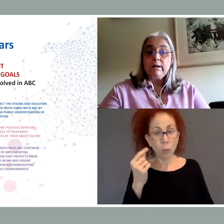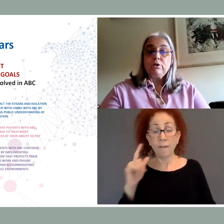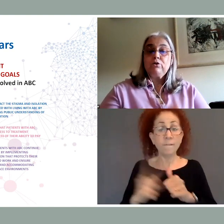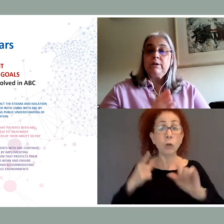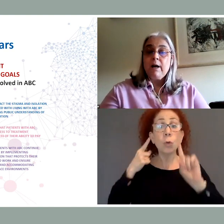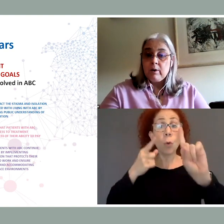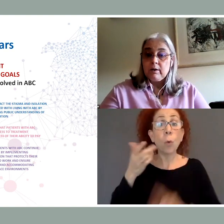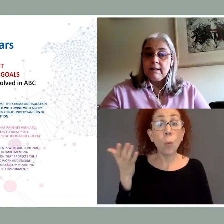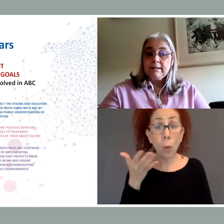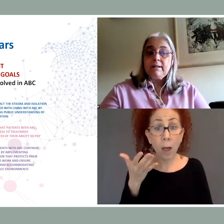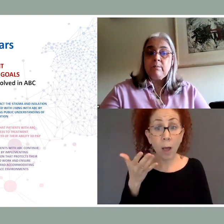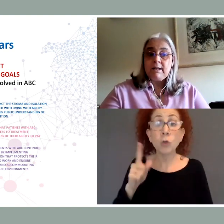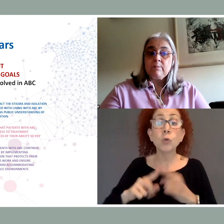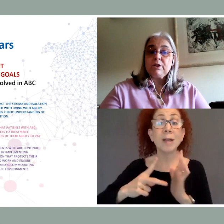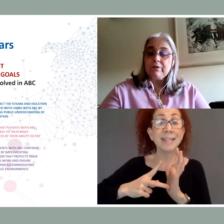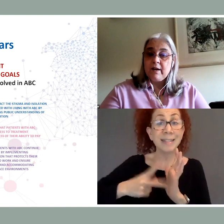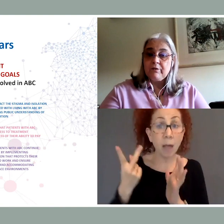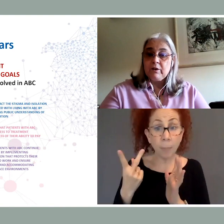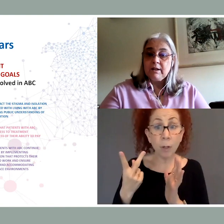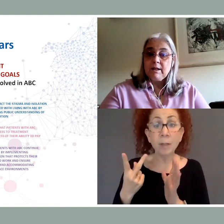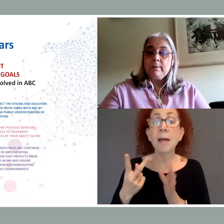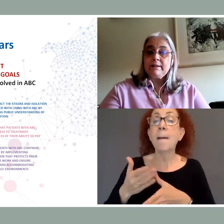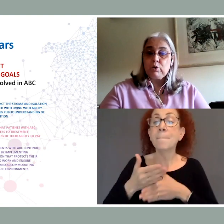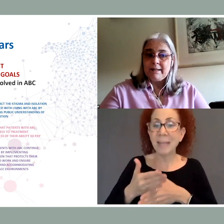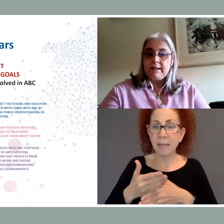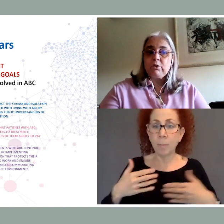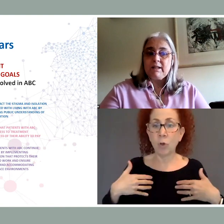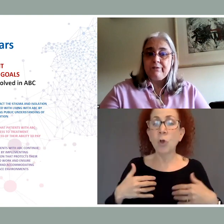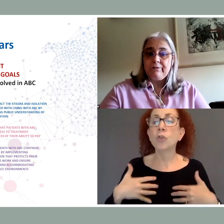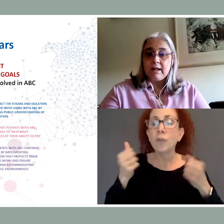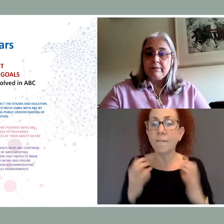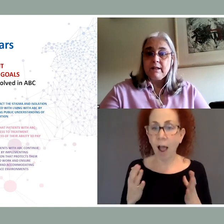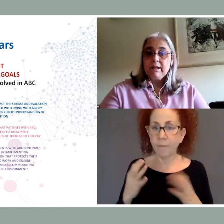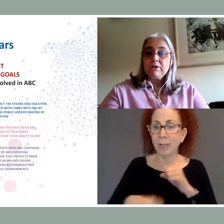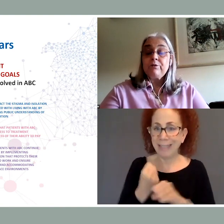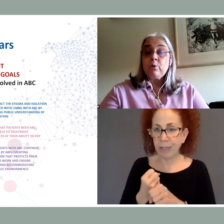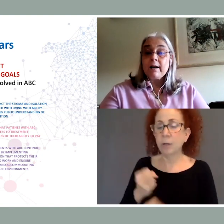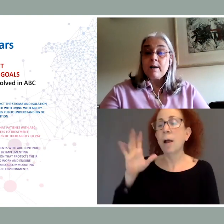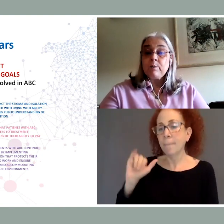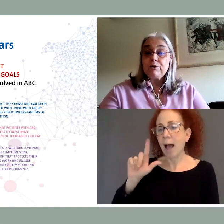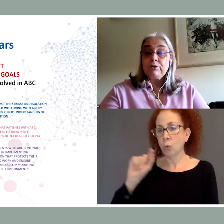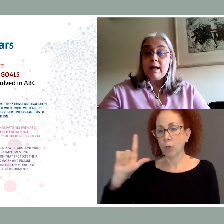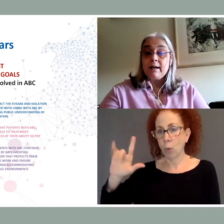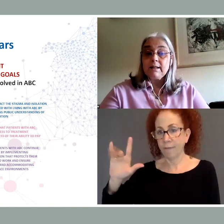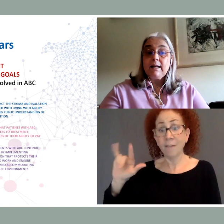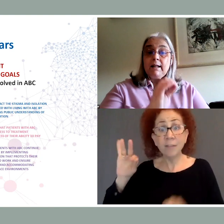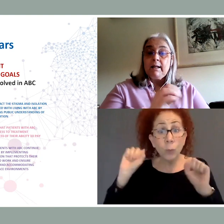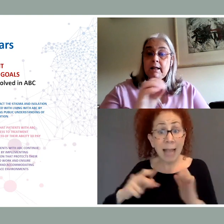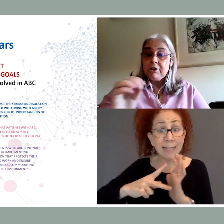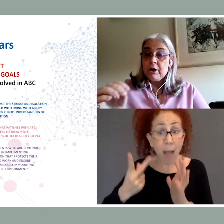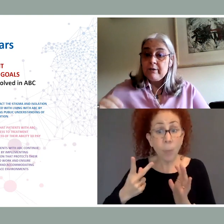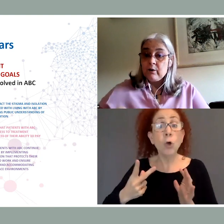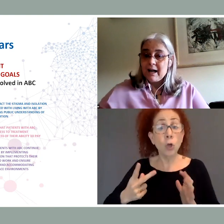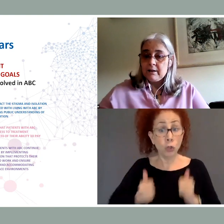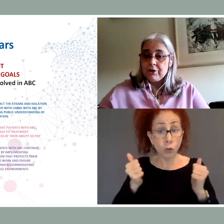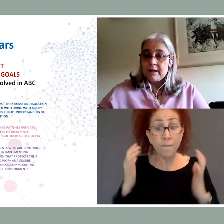goal to double the median survival by 2025. So if we are able to do that in